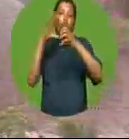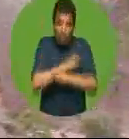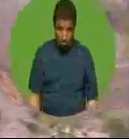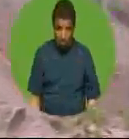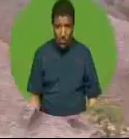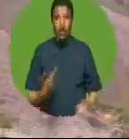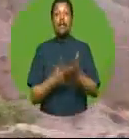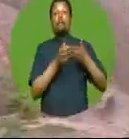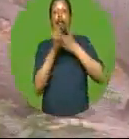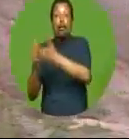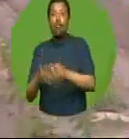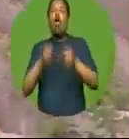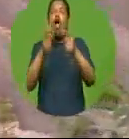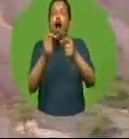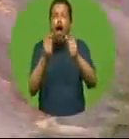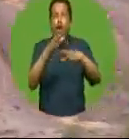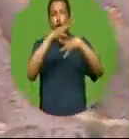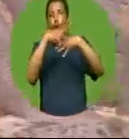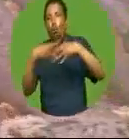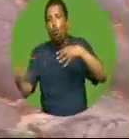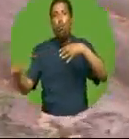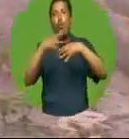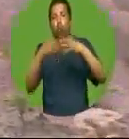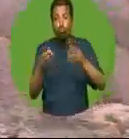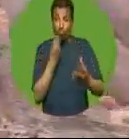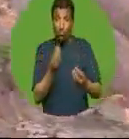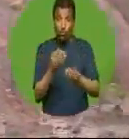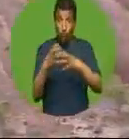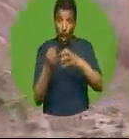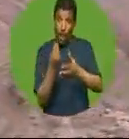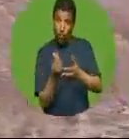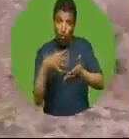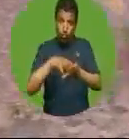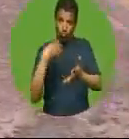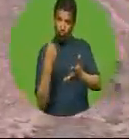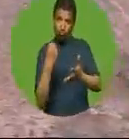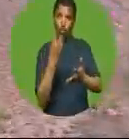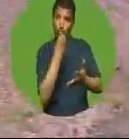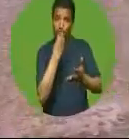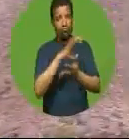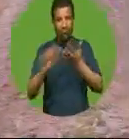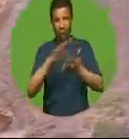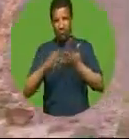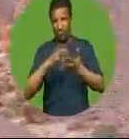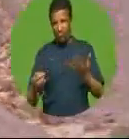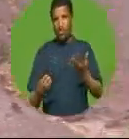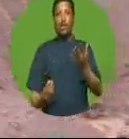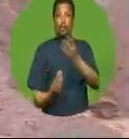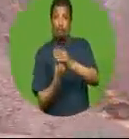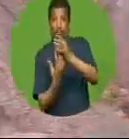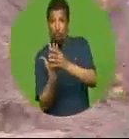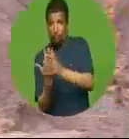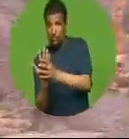rapid loss of soil nutrients, poor soil fertility, and this results in